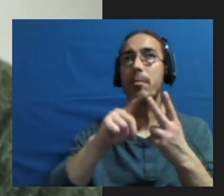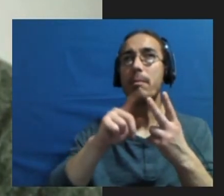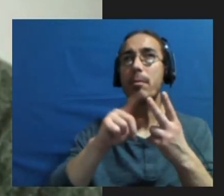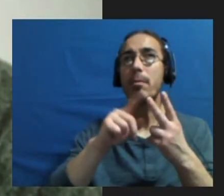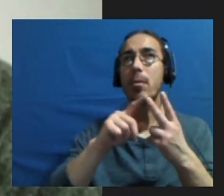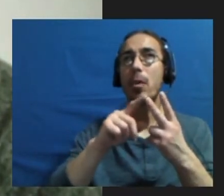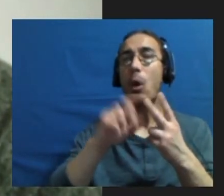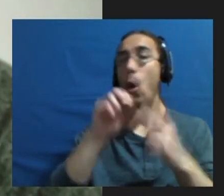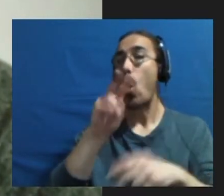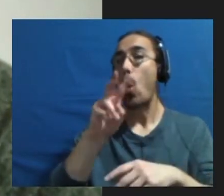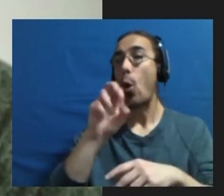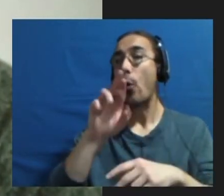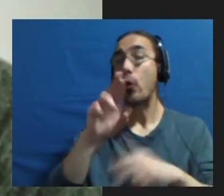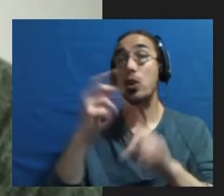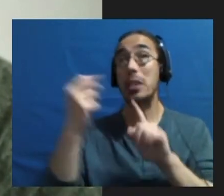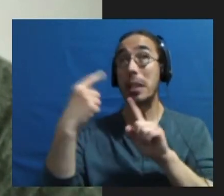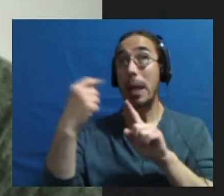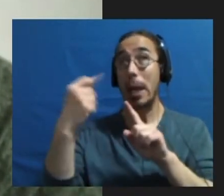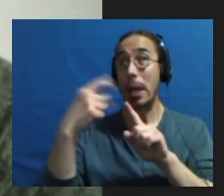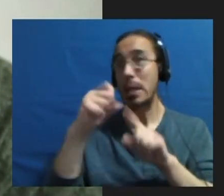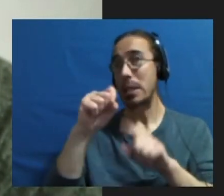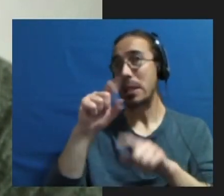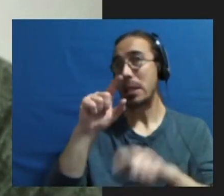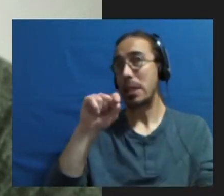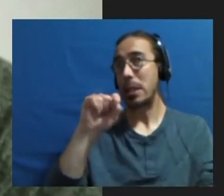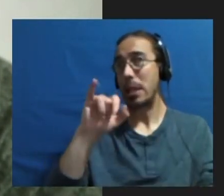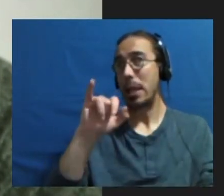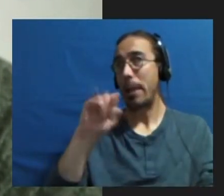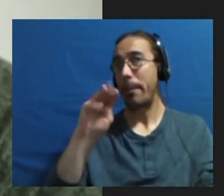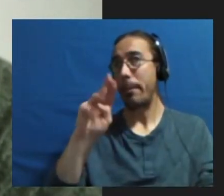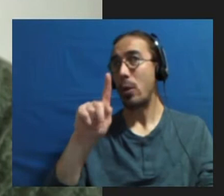overstimulation or even